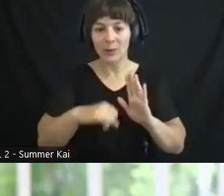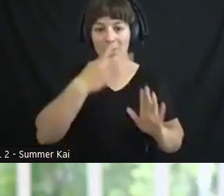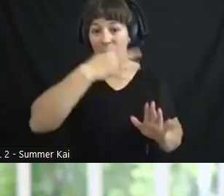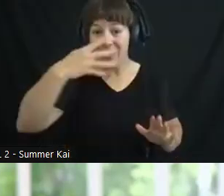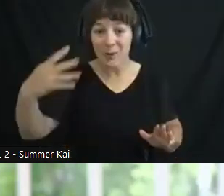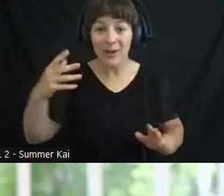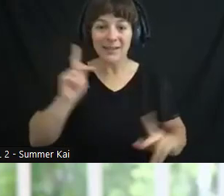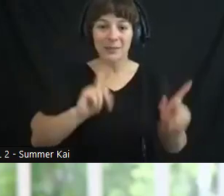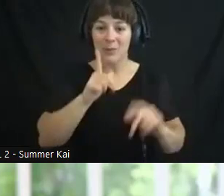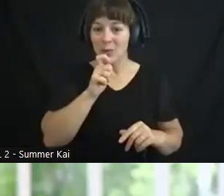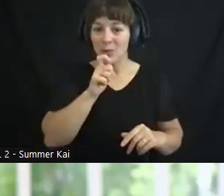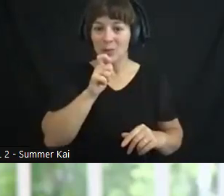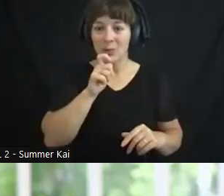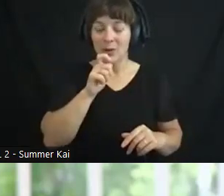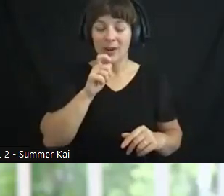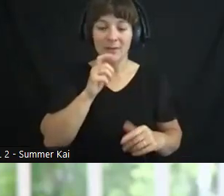of color